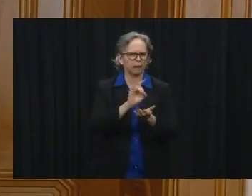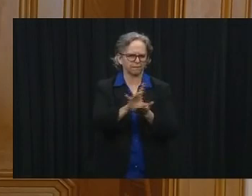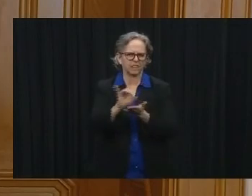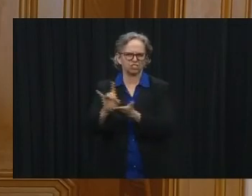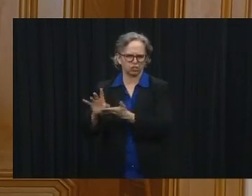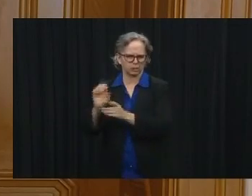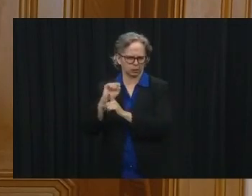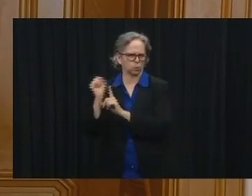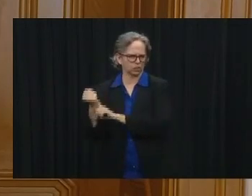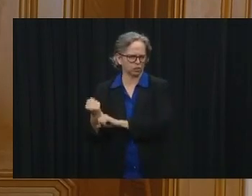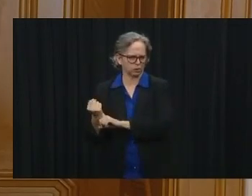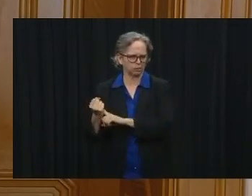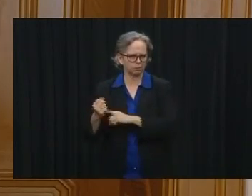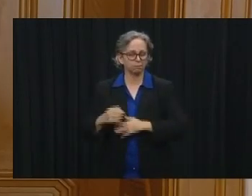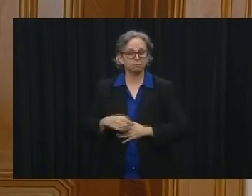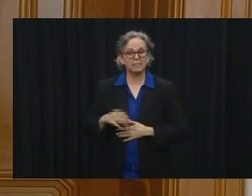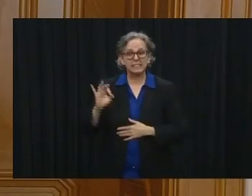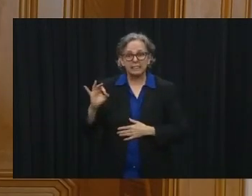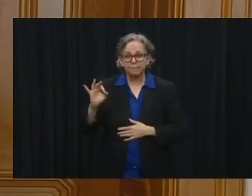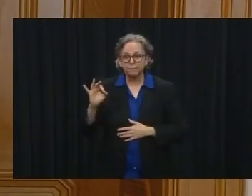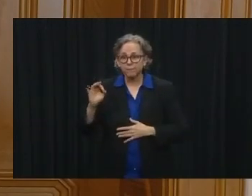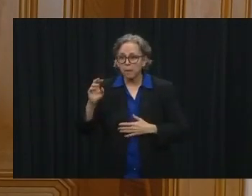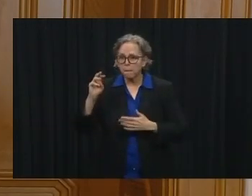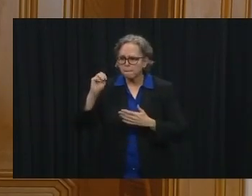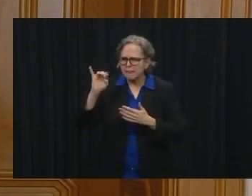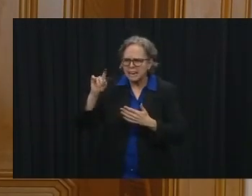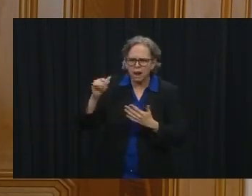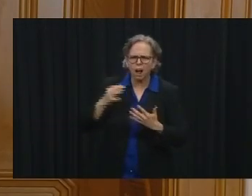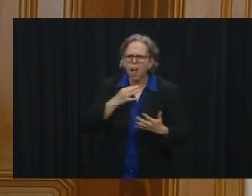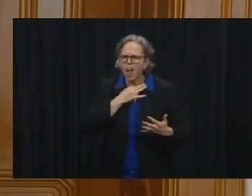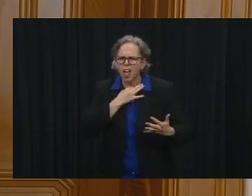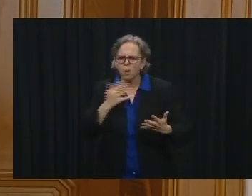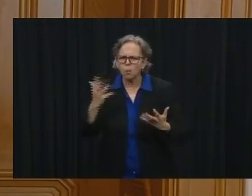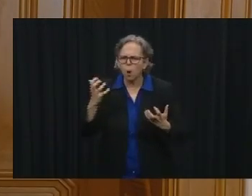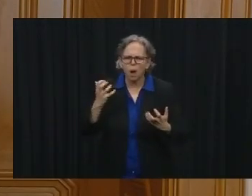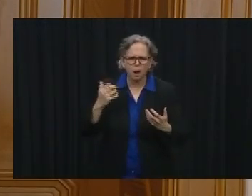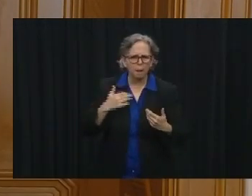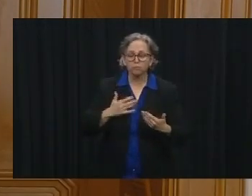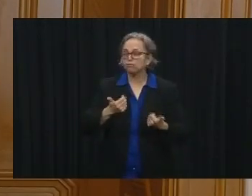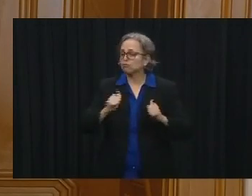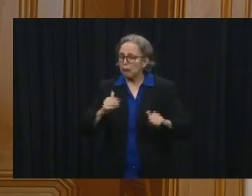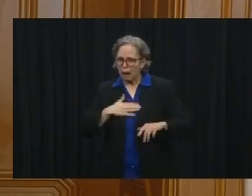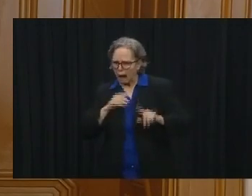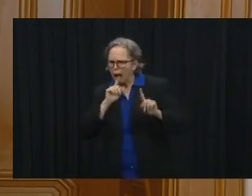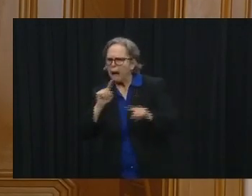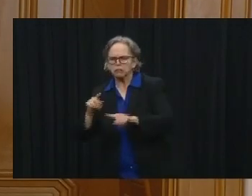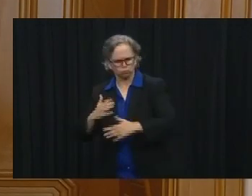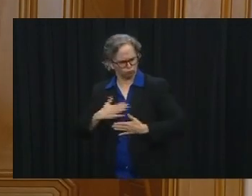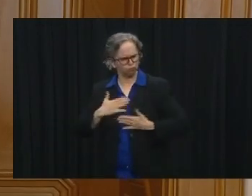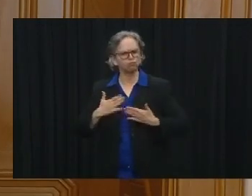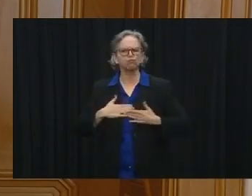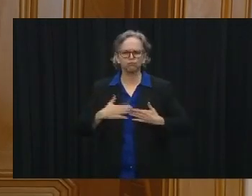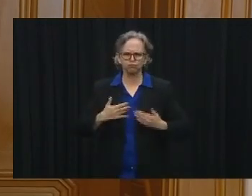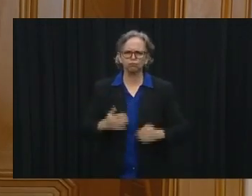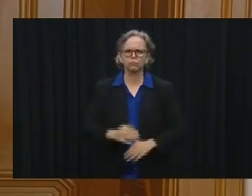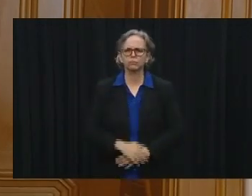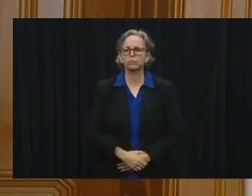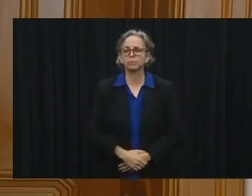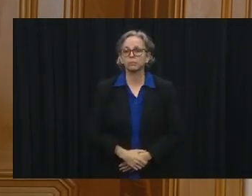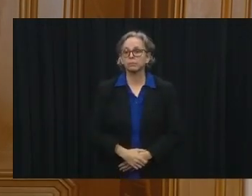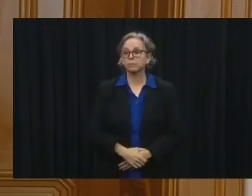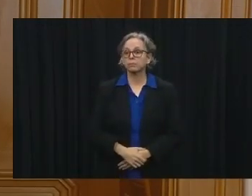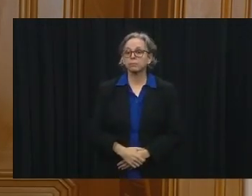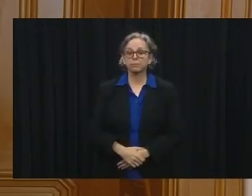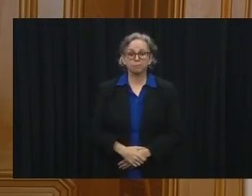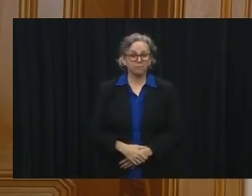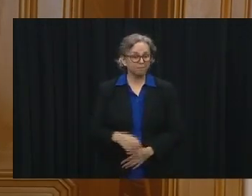news media wants to ask any questions about that. Be happy to try to answer those questions. I've been asked to say something